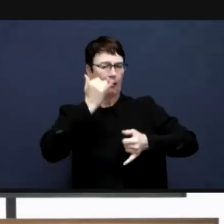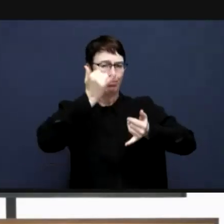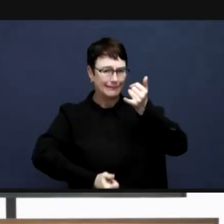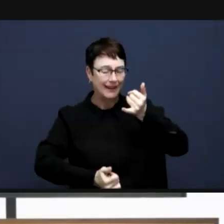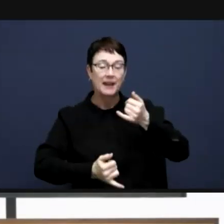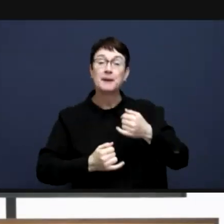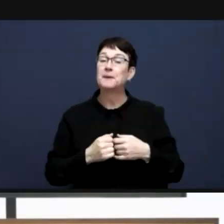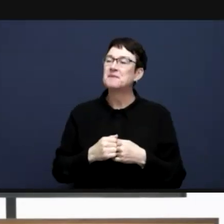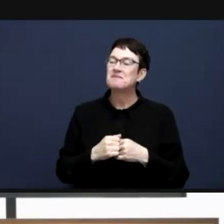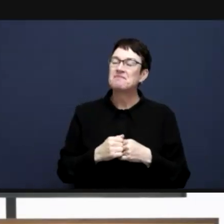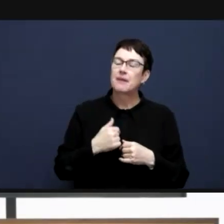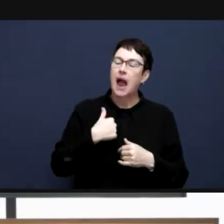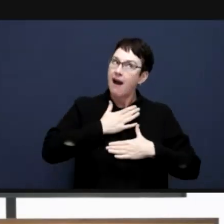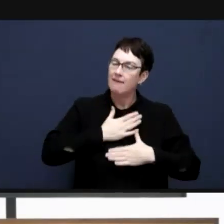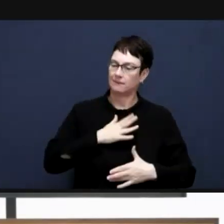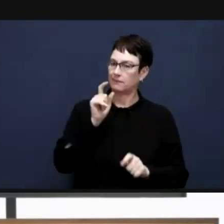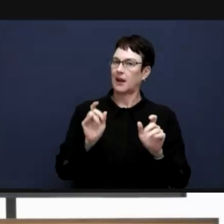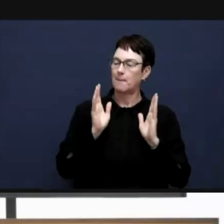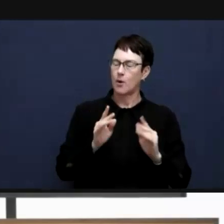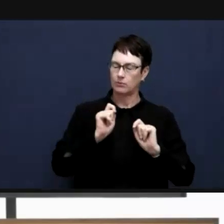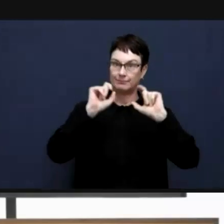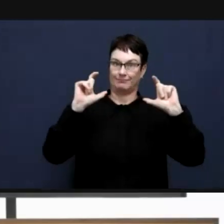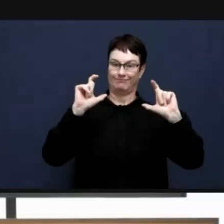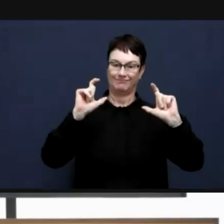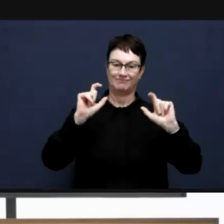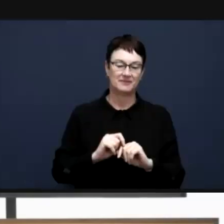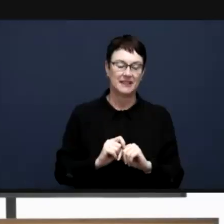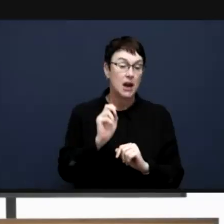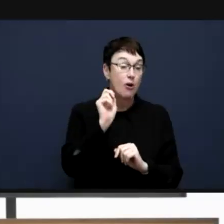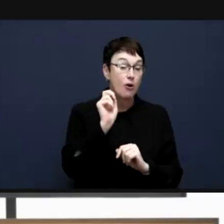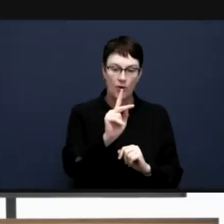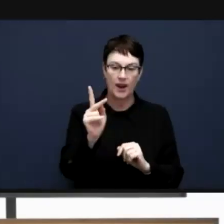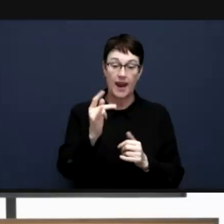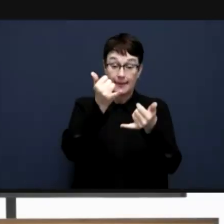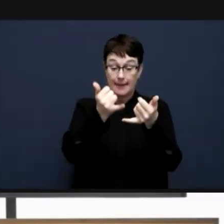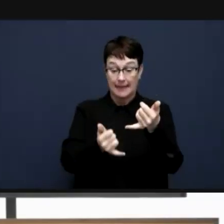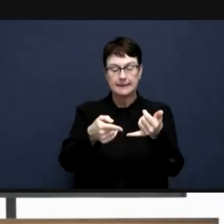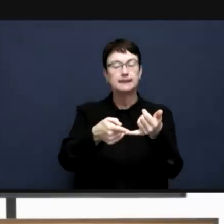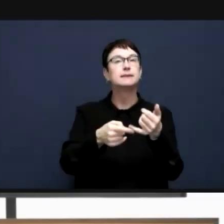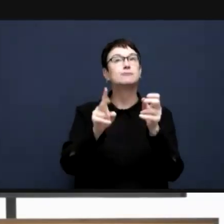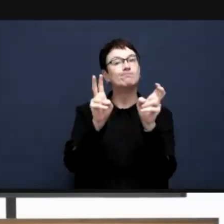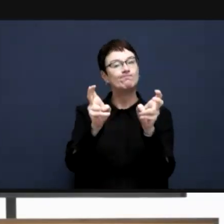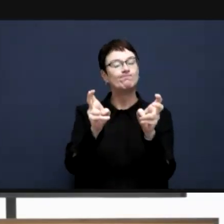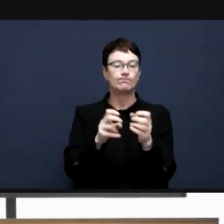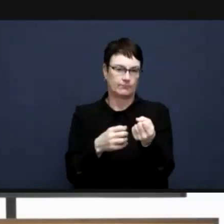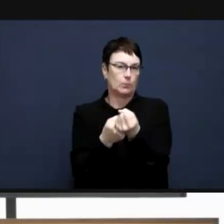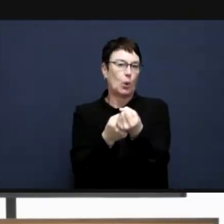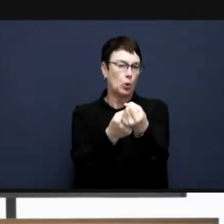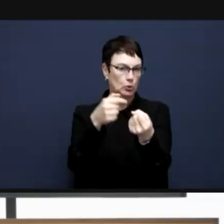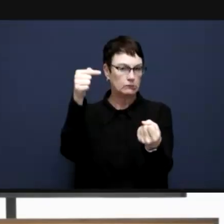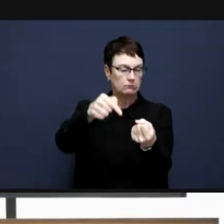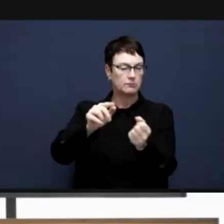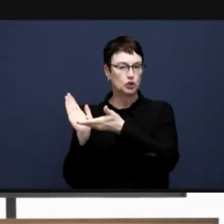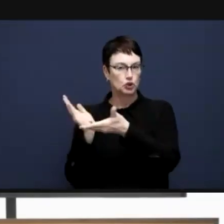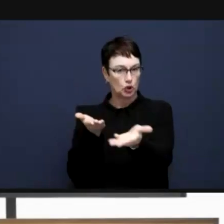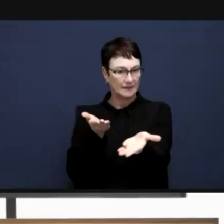Last one is about accessible documentation. Again, it goes back to support services. It is about documentation provided by